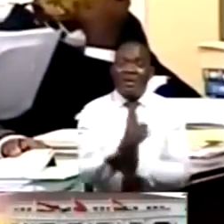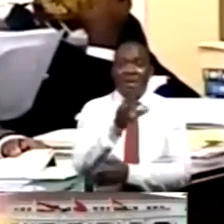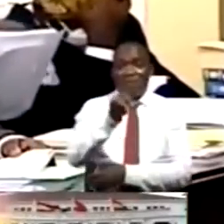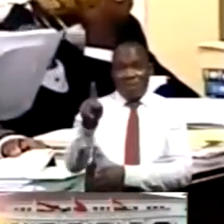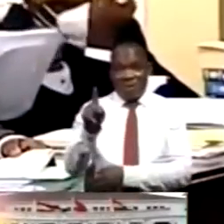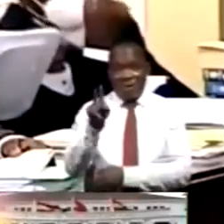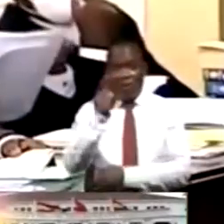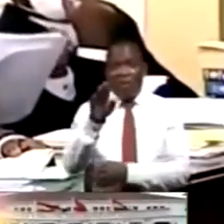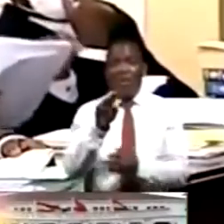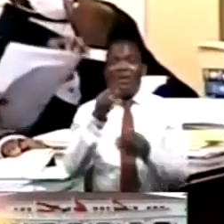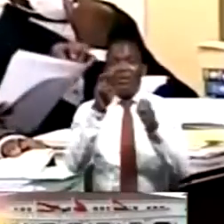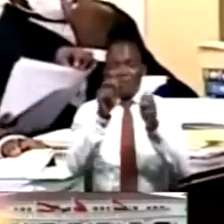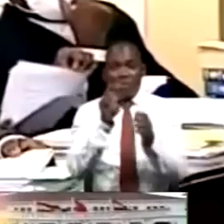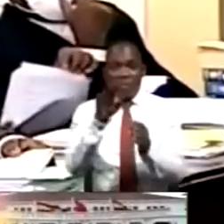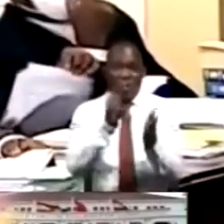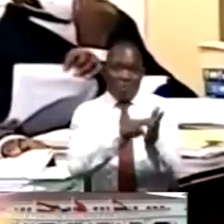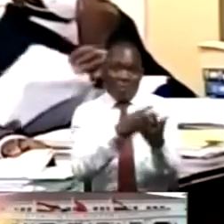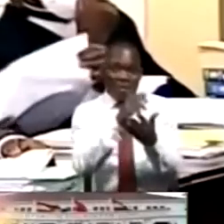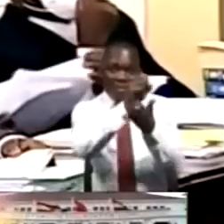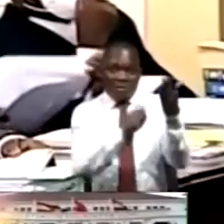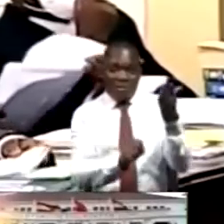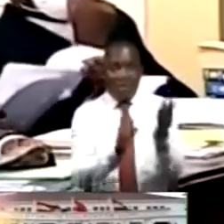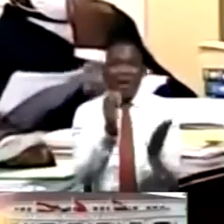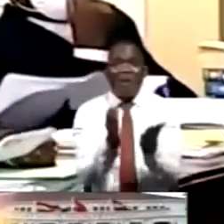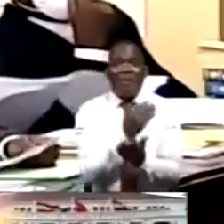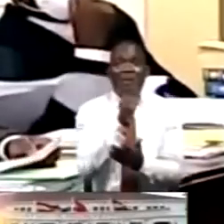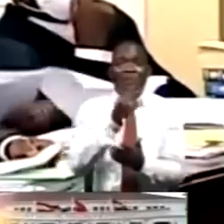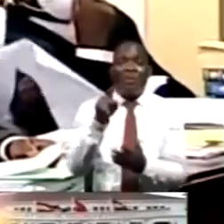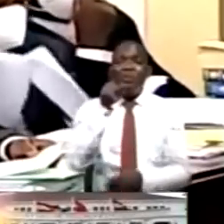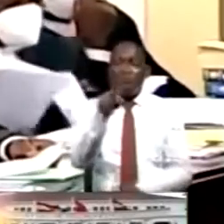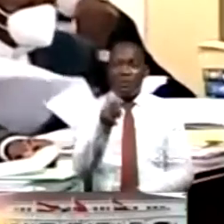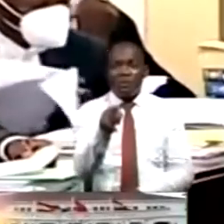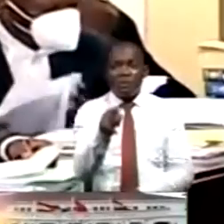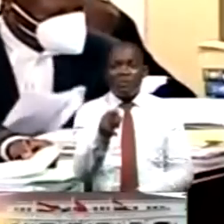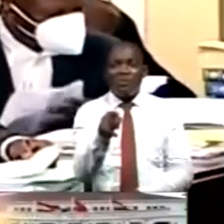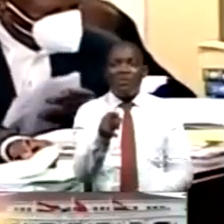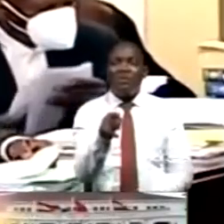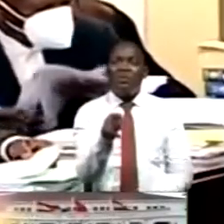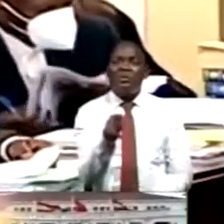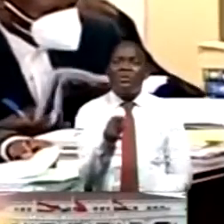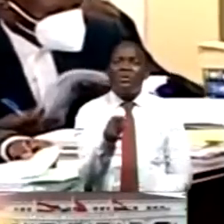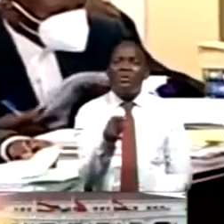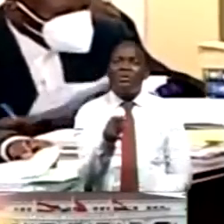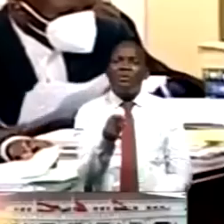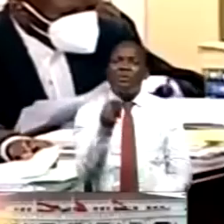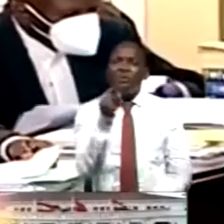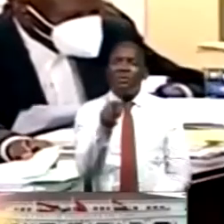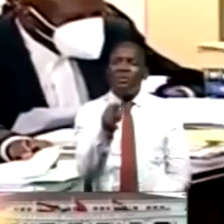31 of your witness statement that you are a veteran